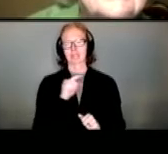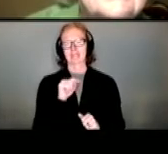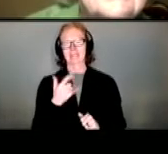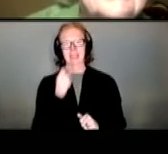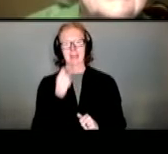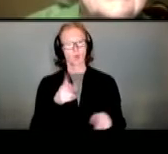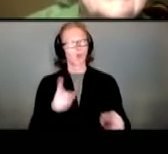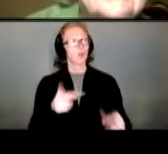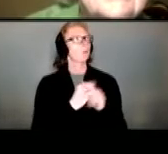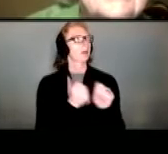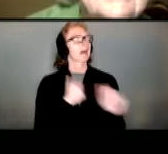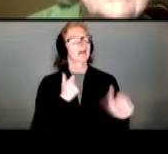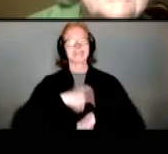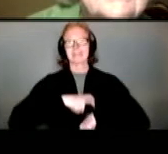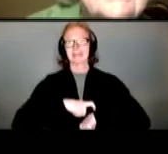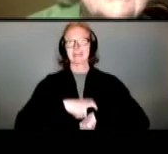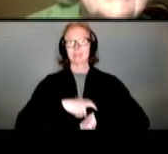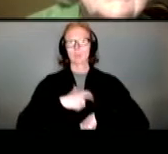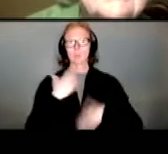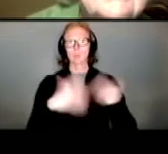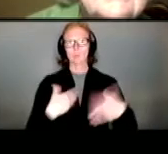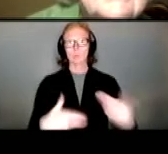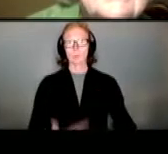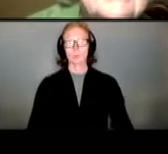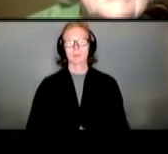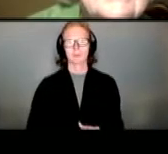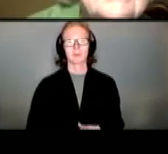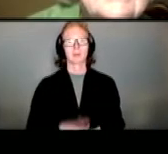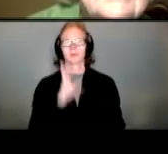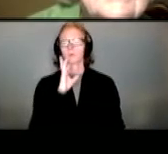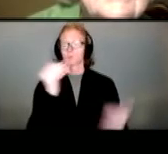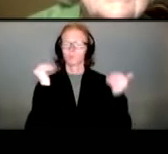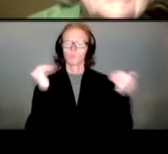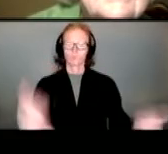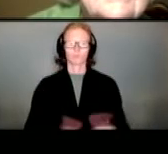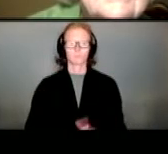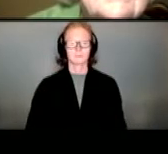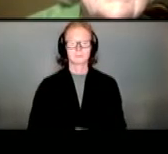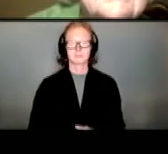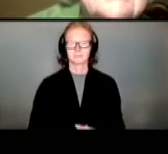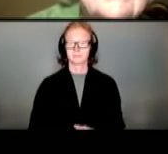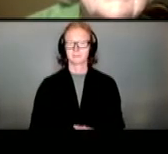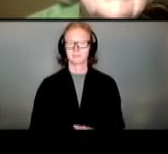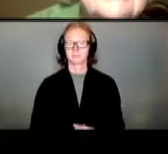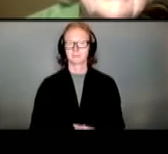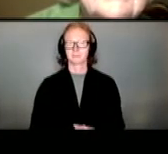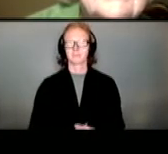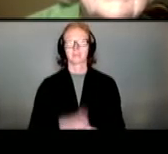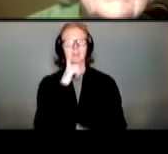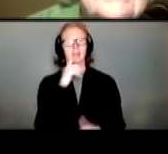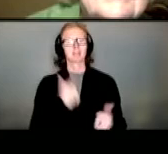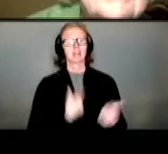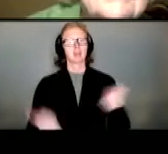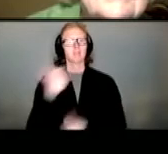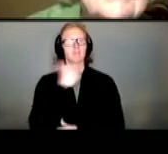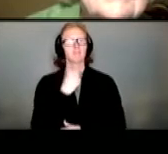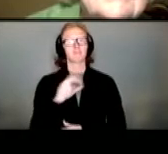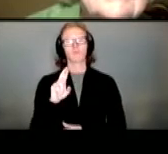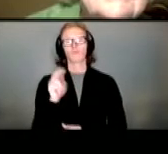because I know we're behind time. And then I'm just going to jump in as the chair of the Racial Equity Subcommittee.